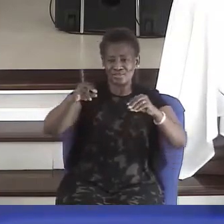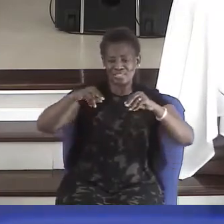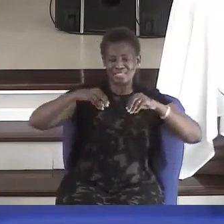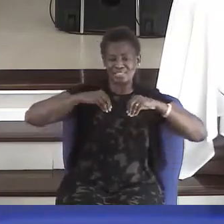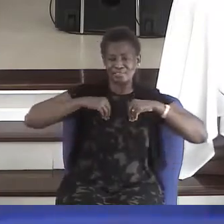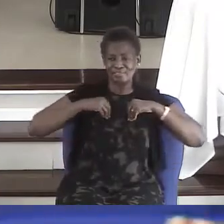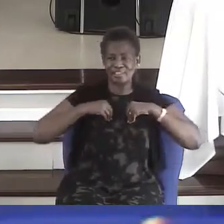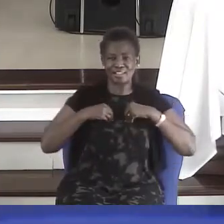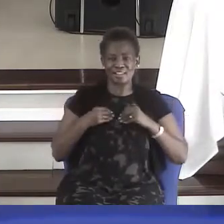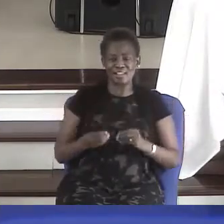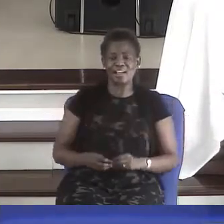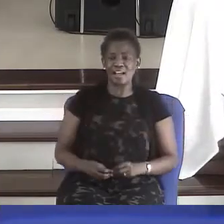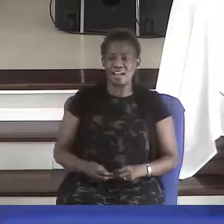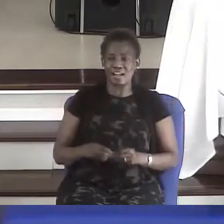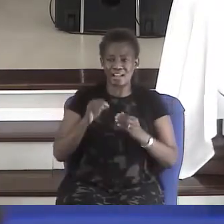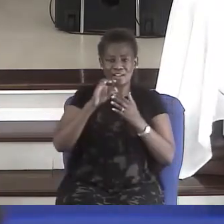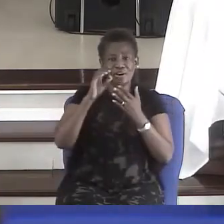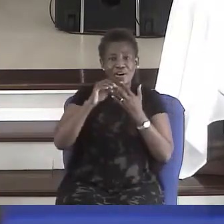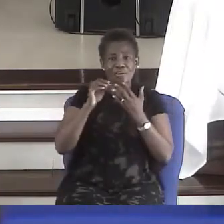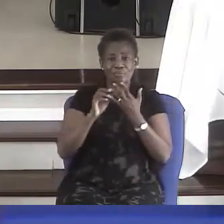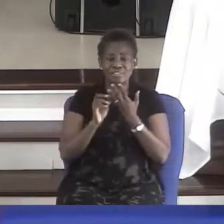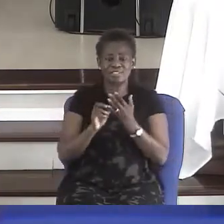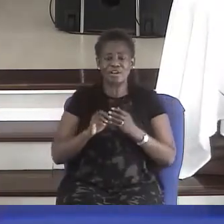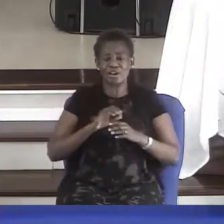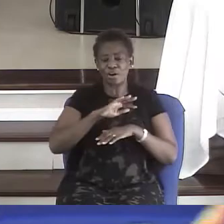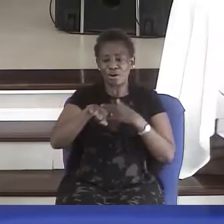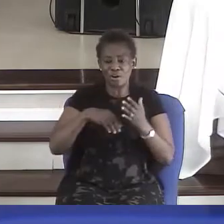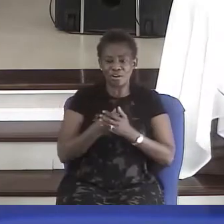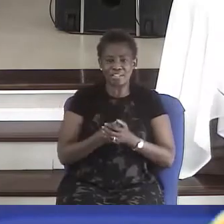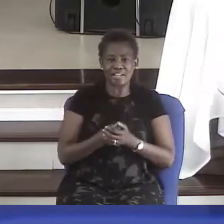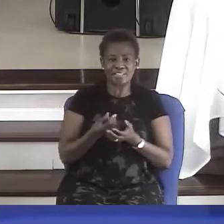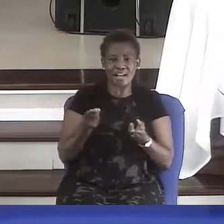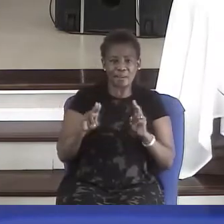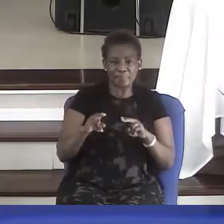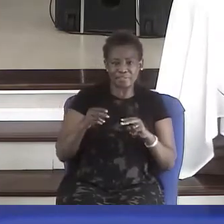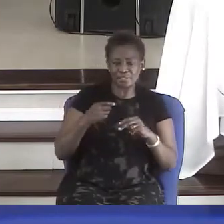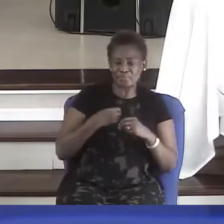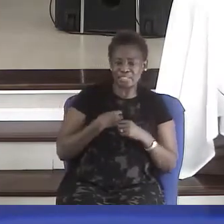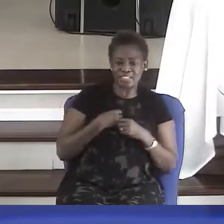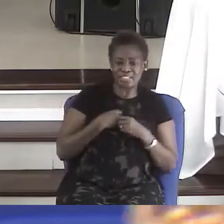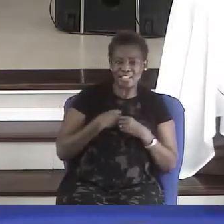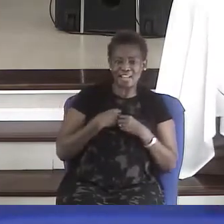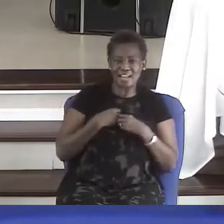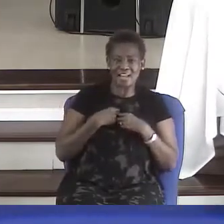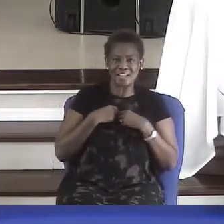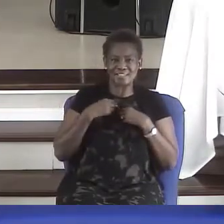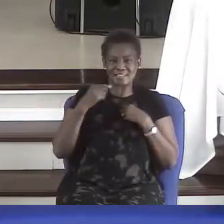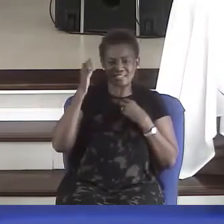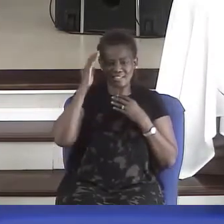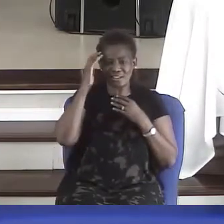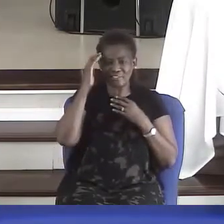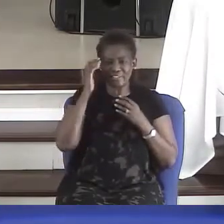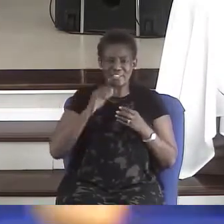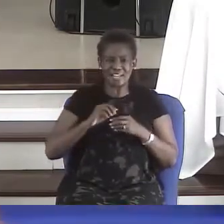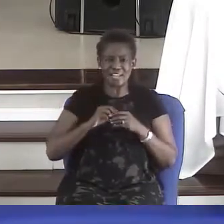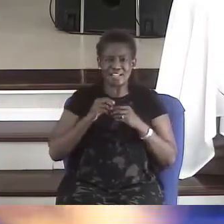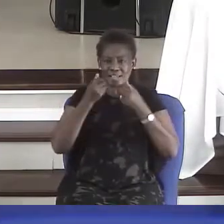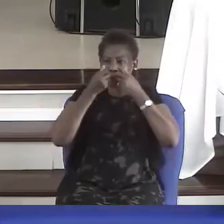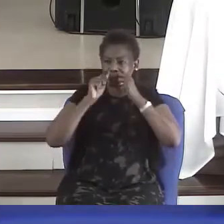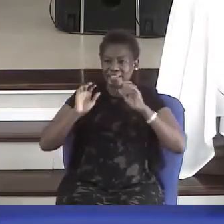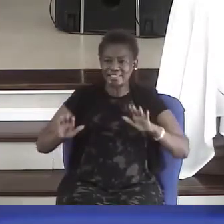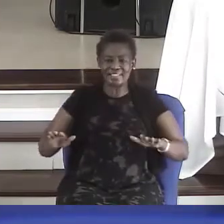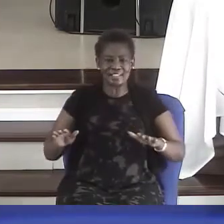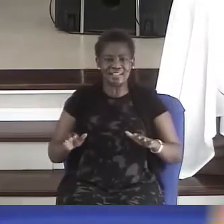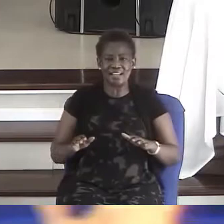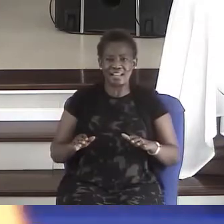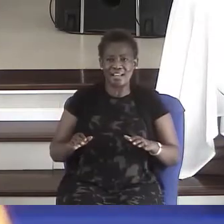excellency. His faith in Christ Jesus was now his number one, as brilliant as he was. Can I talk